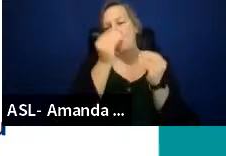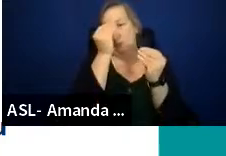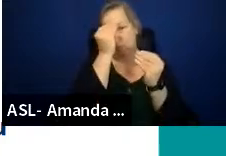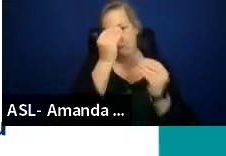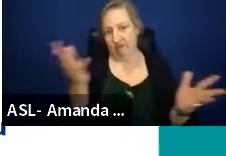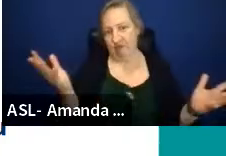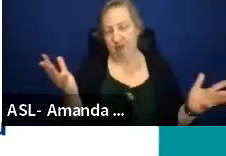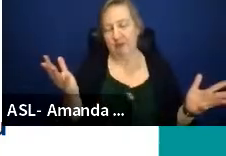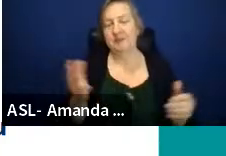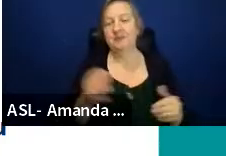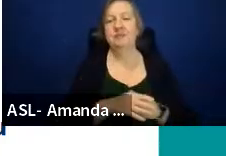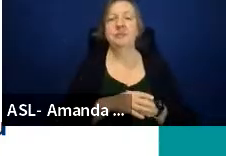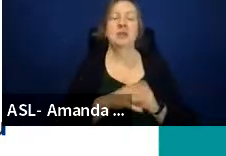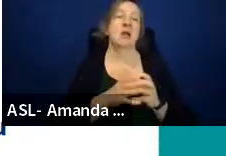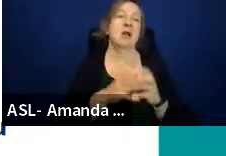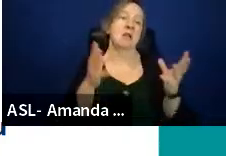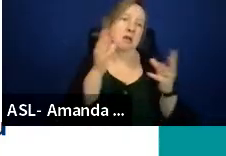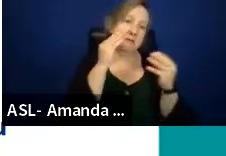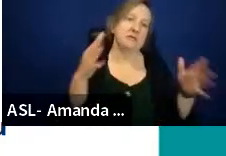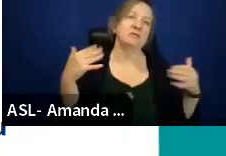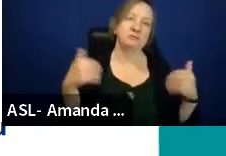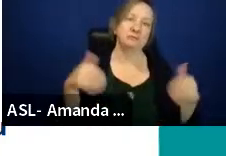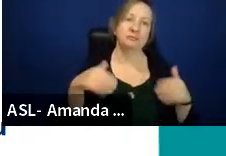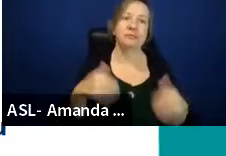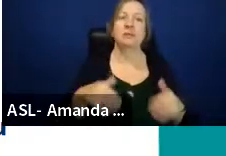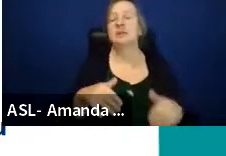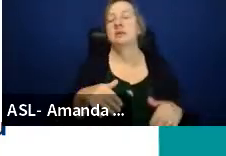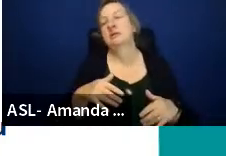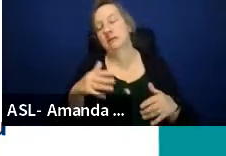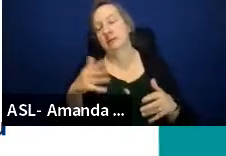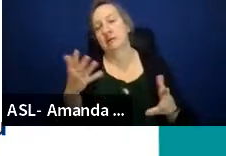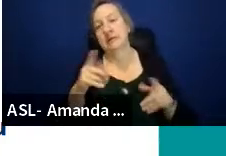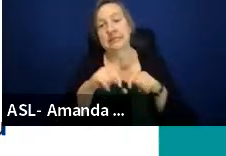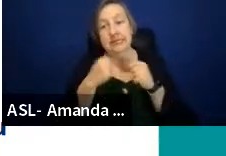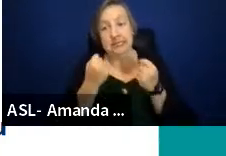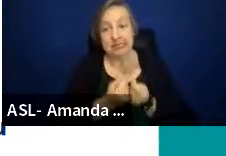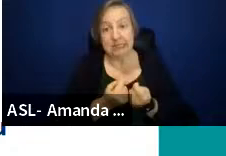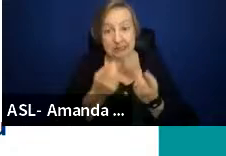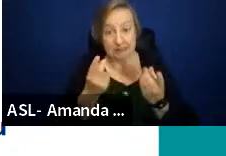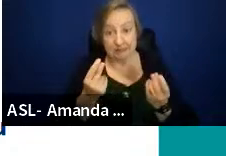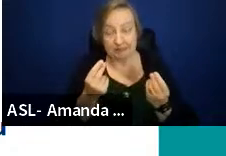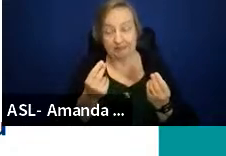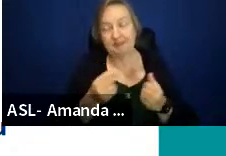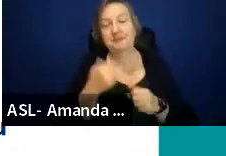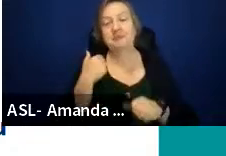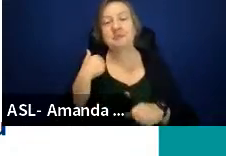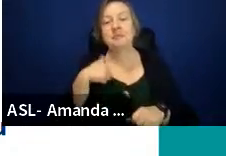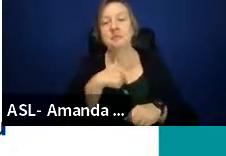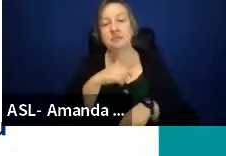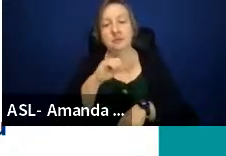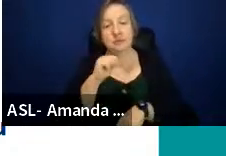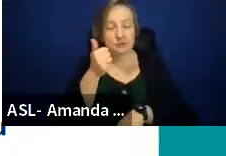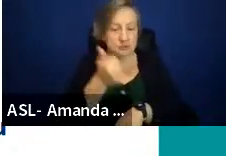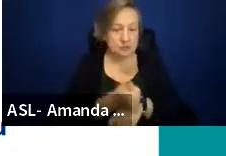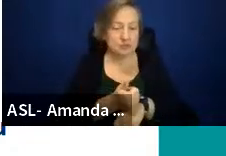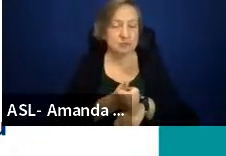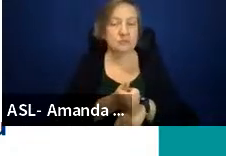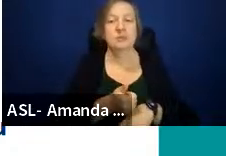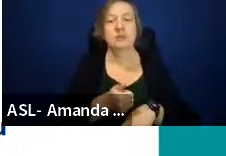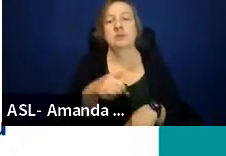here. It's a lot of information. So what the team has done is we have put together